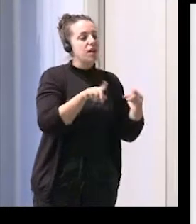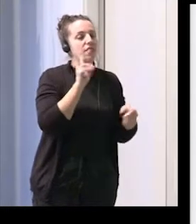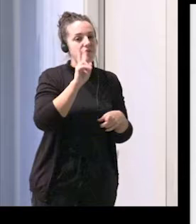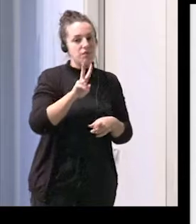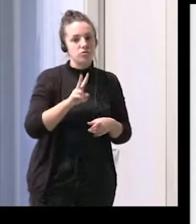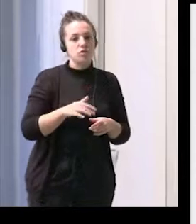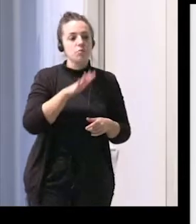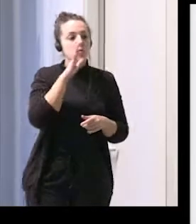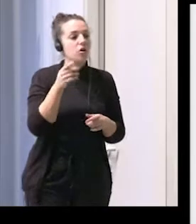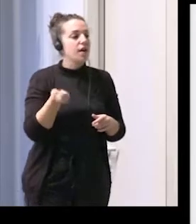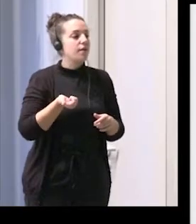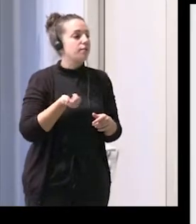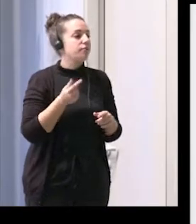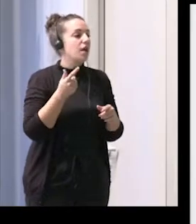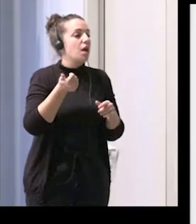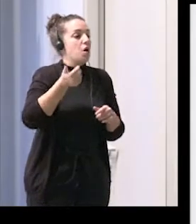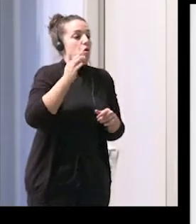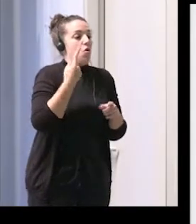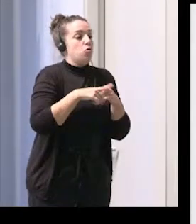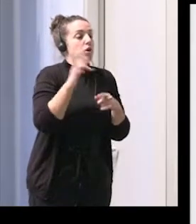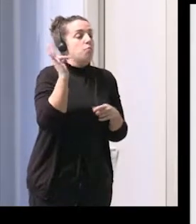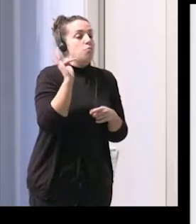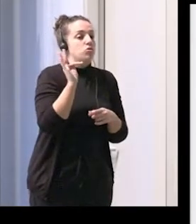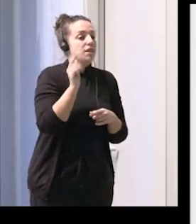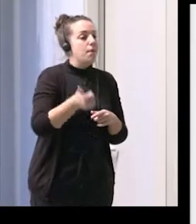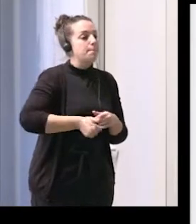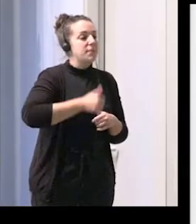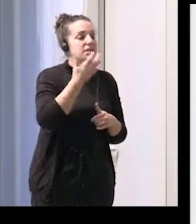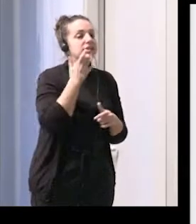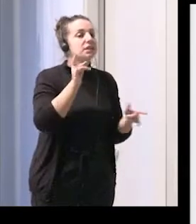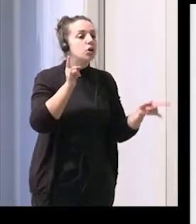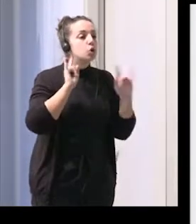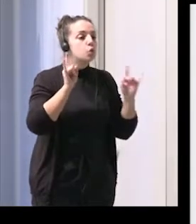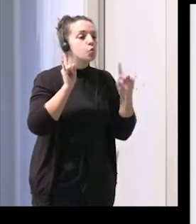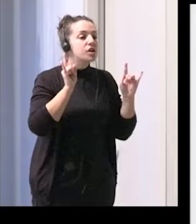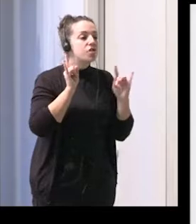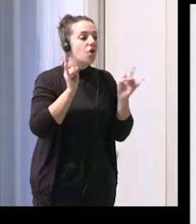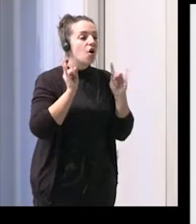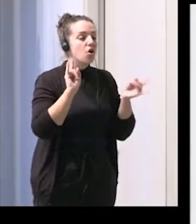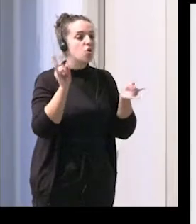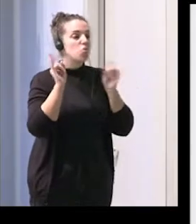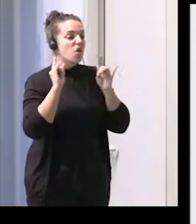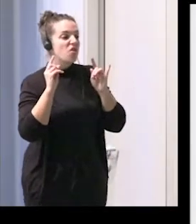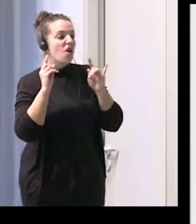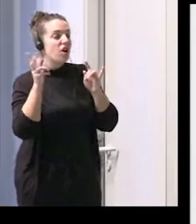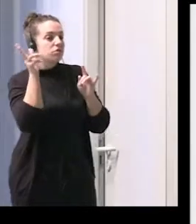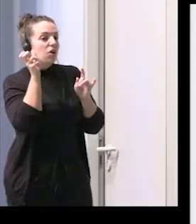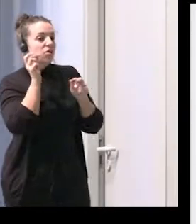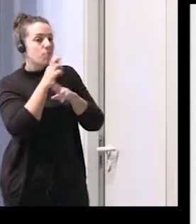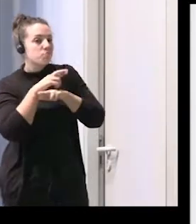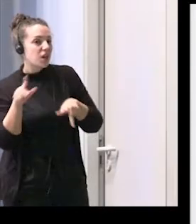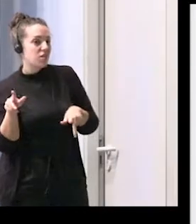advantage when the noise is moved to the worse ear. And this was highly